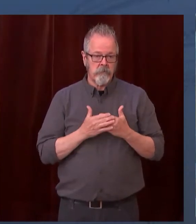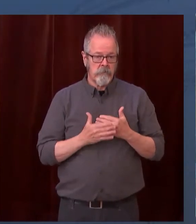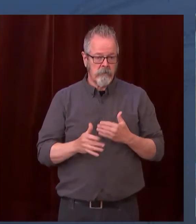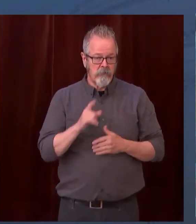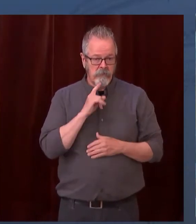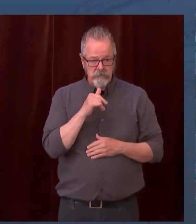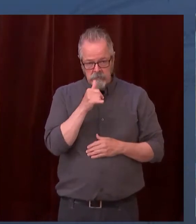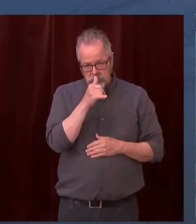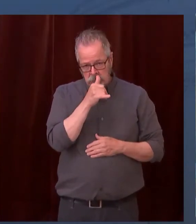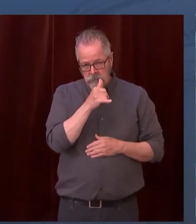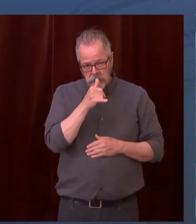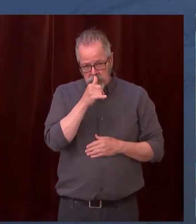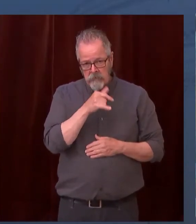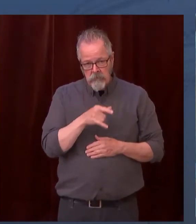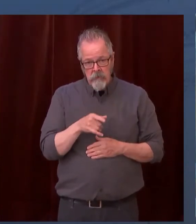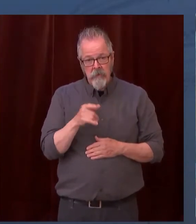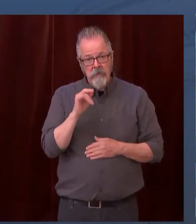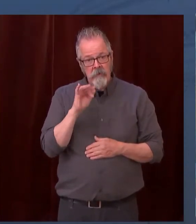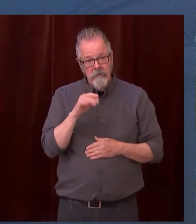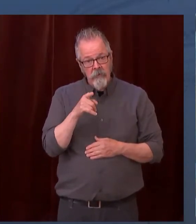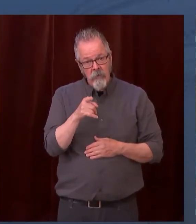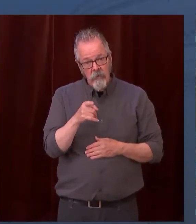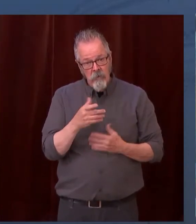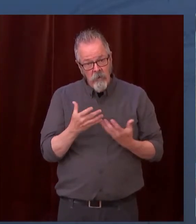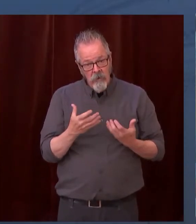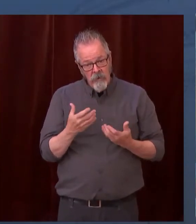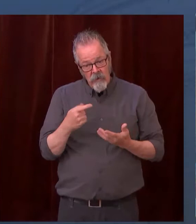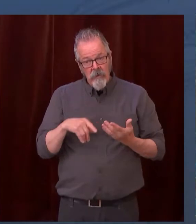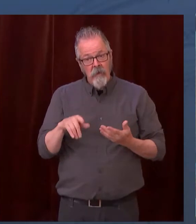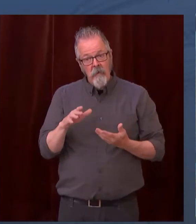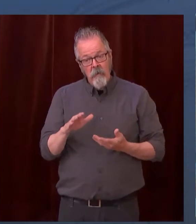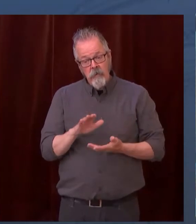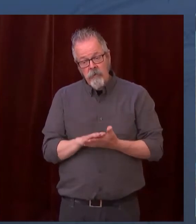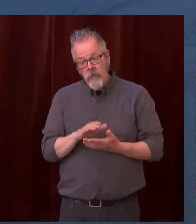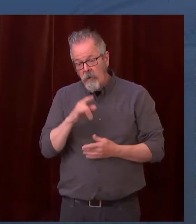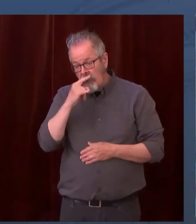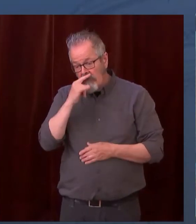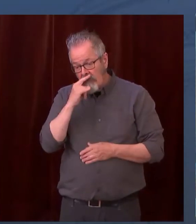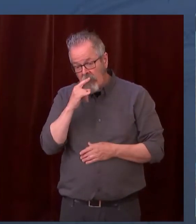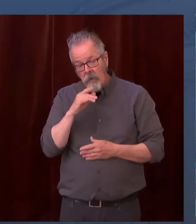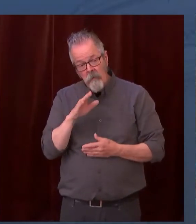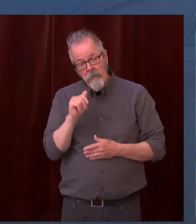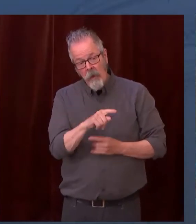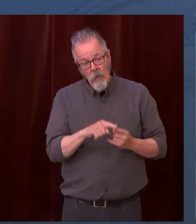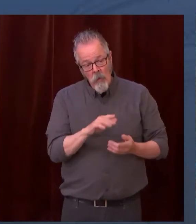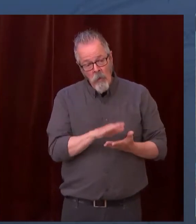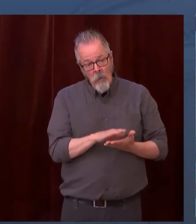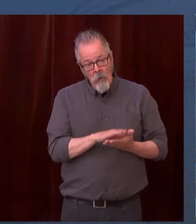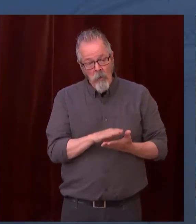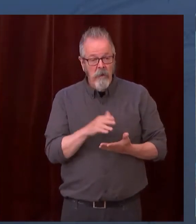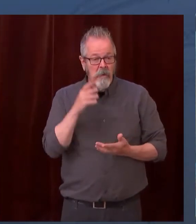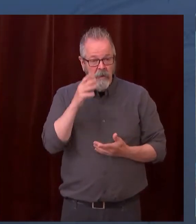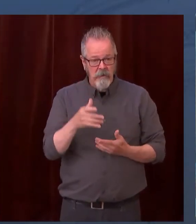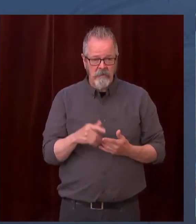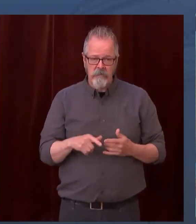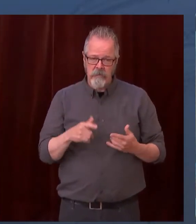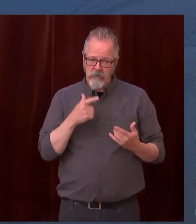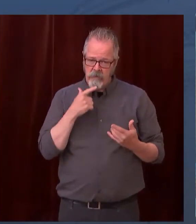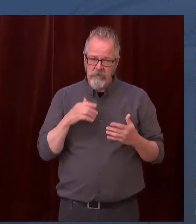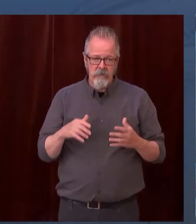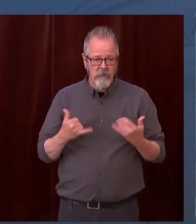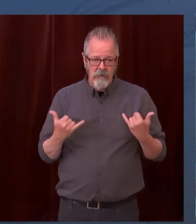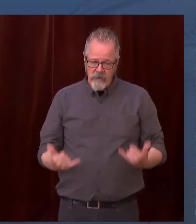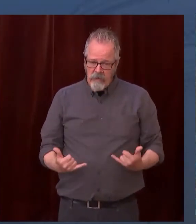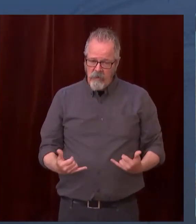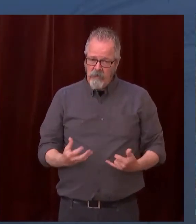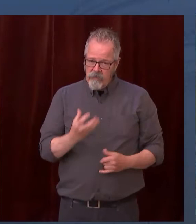the transmission. As we head into this holiday weekend, I'd like to reiterate some critical steps that we must take every day. First,